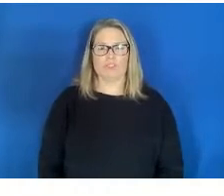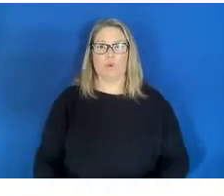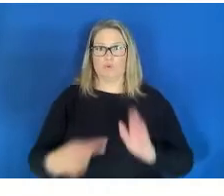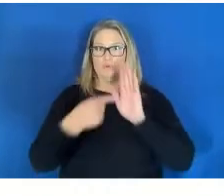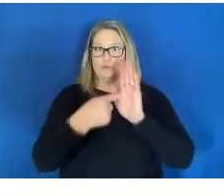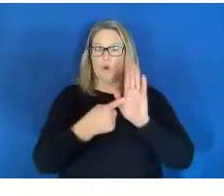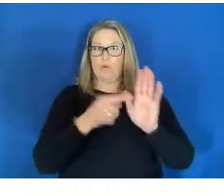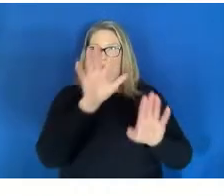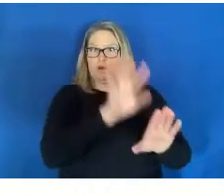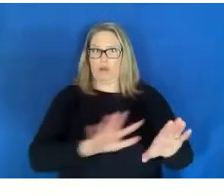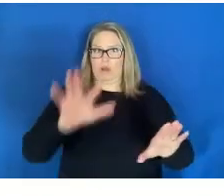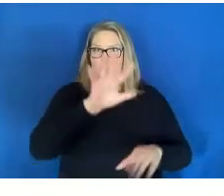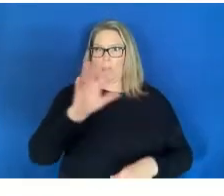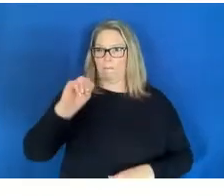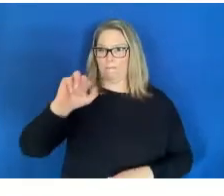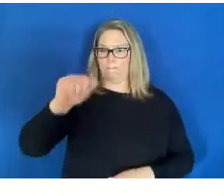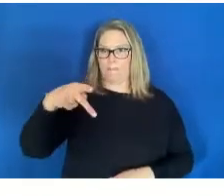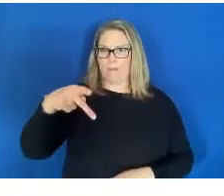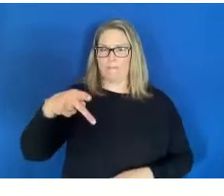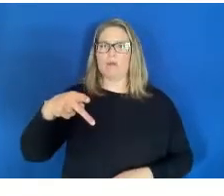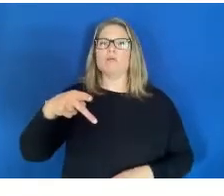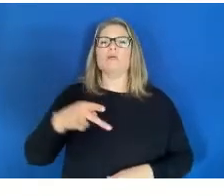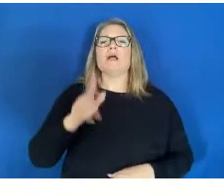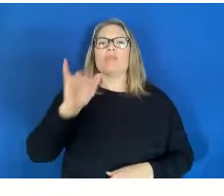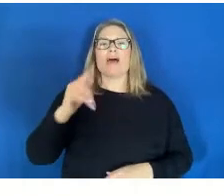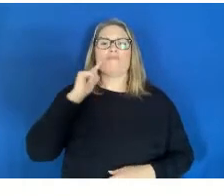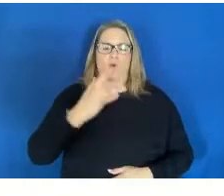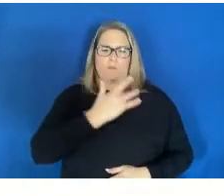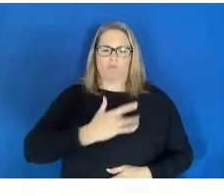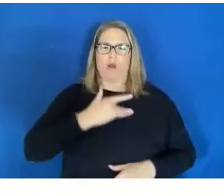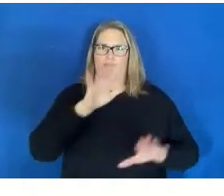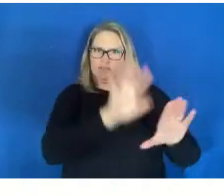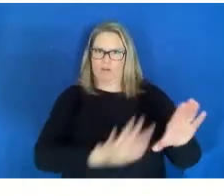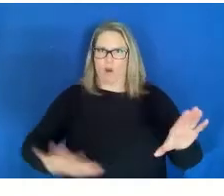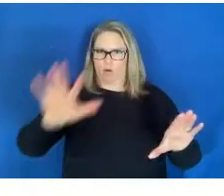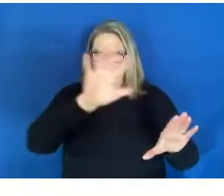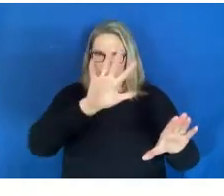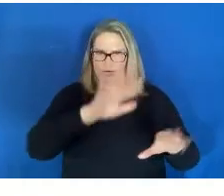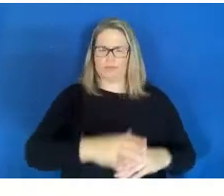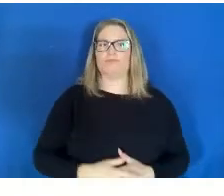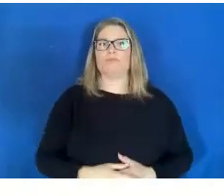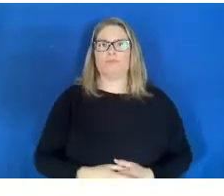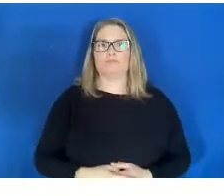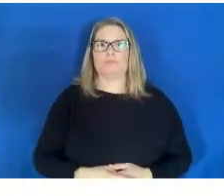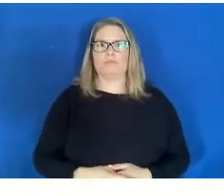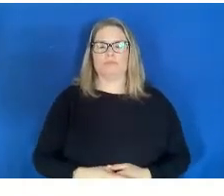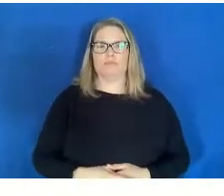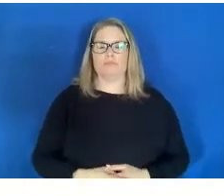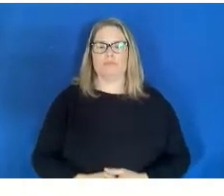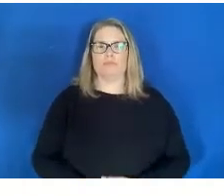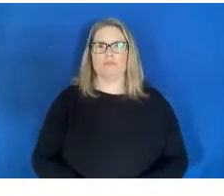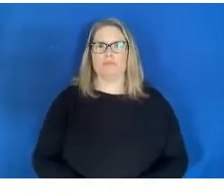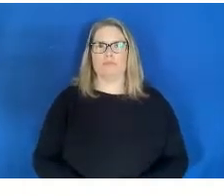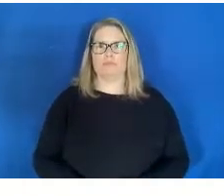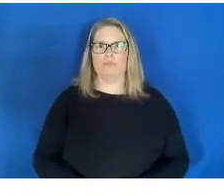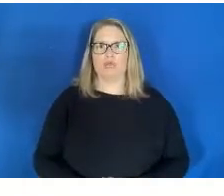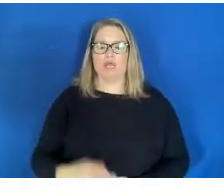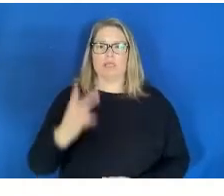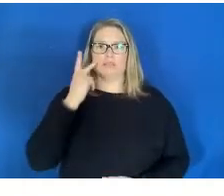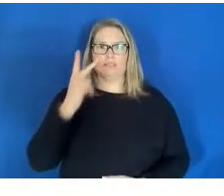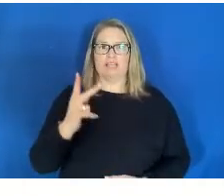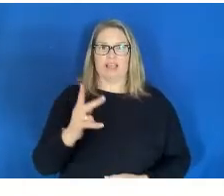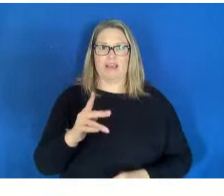demonstrates the temperature anomaly for the entire province. According to the scale on the